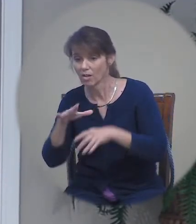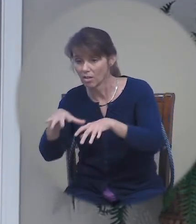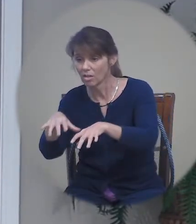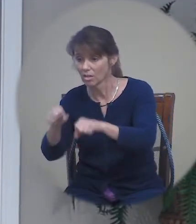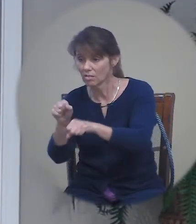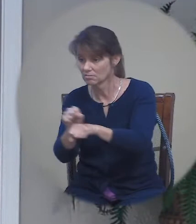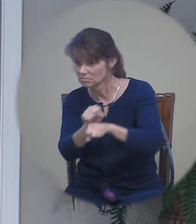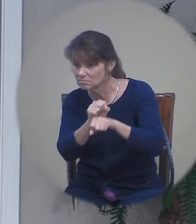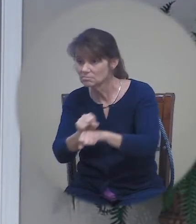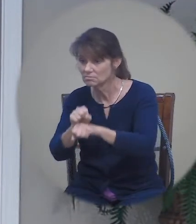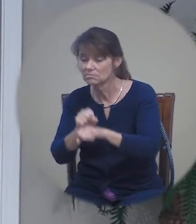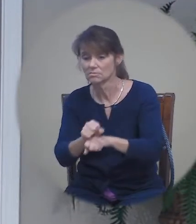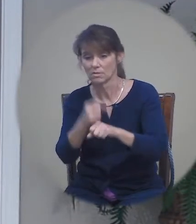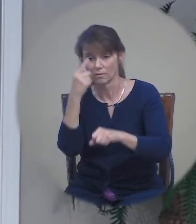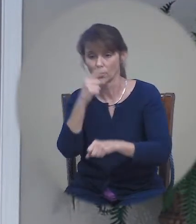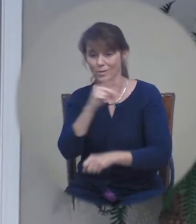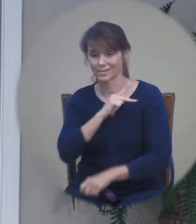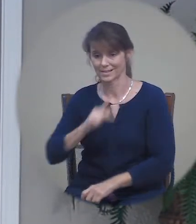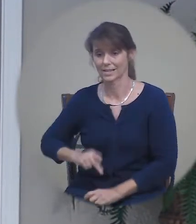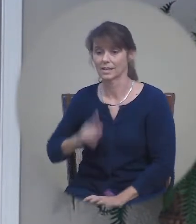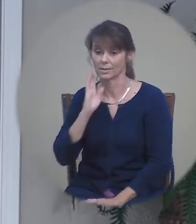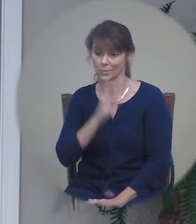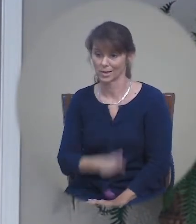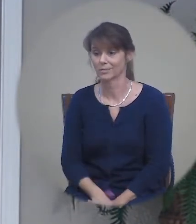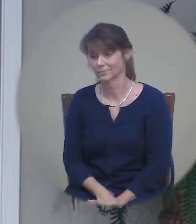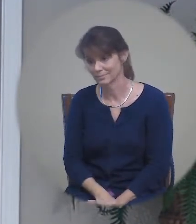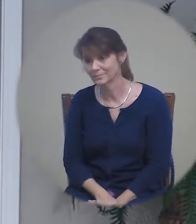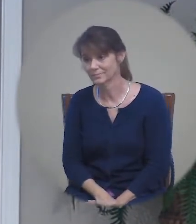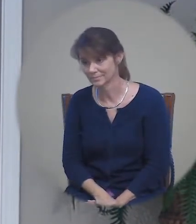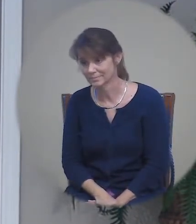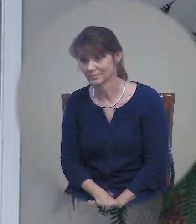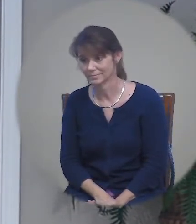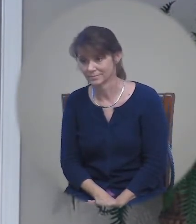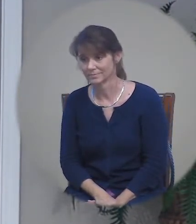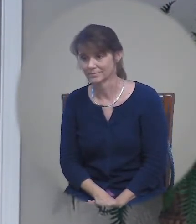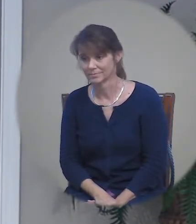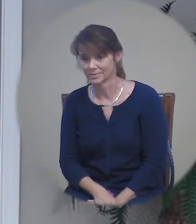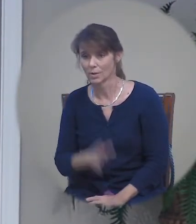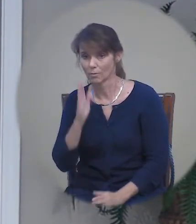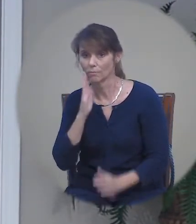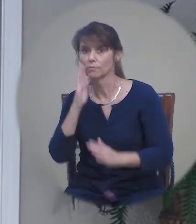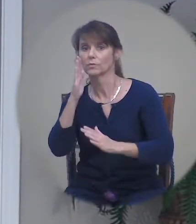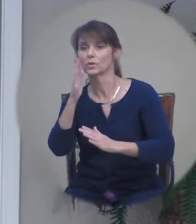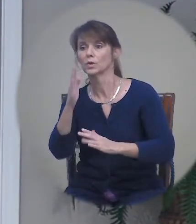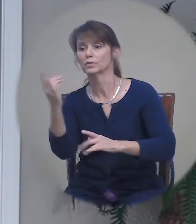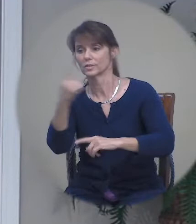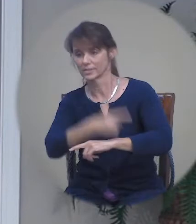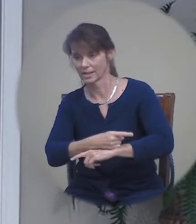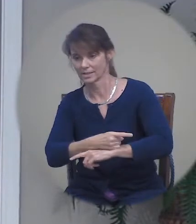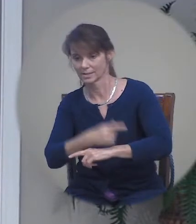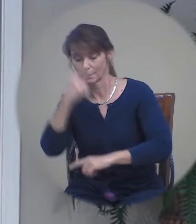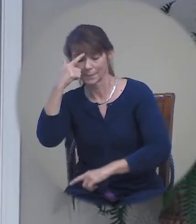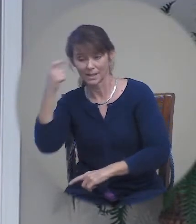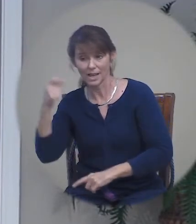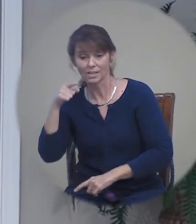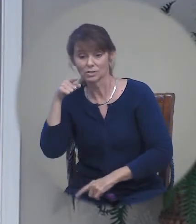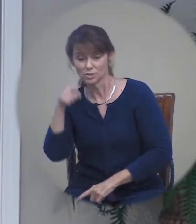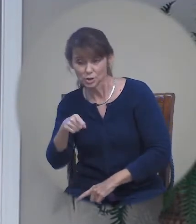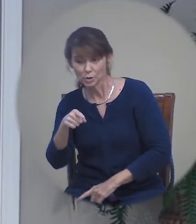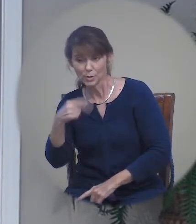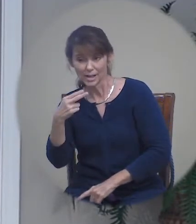Looking ahead to the days of Daniel and Mishael and Hananiah and Azariah and others, So because you have done these things,